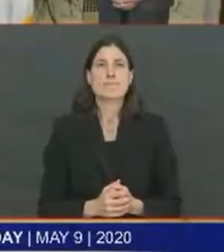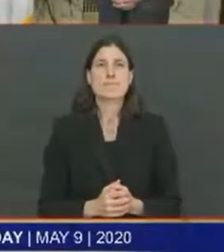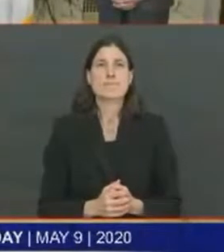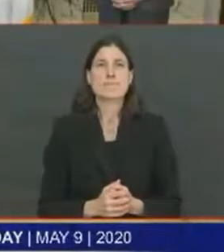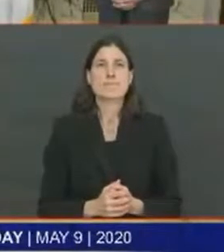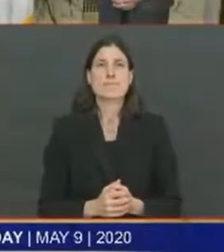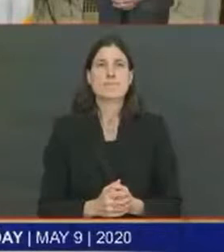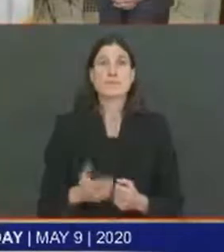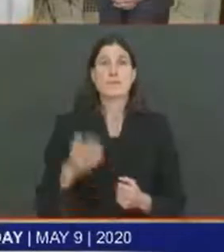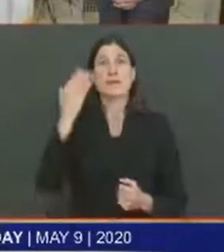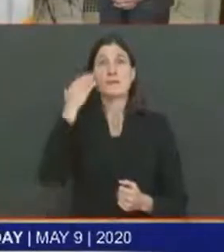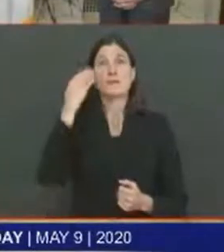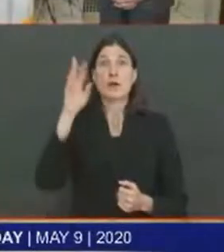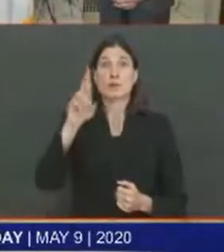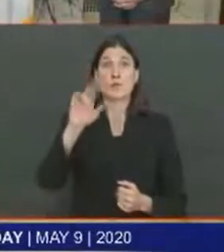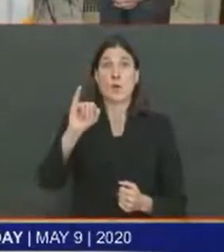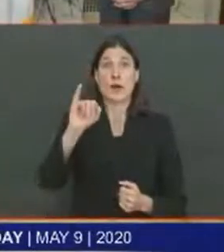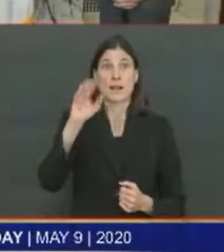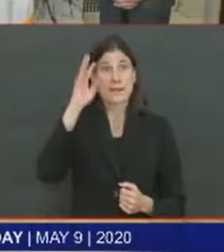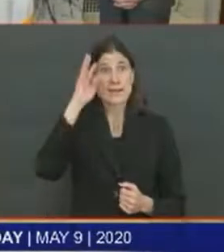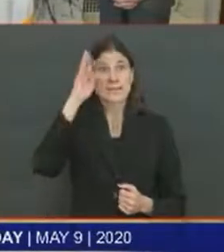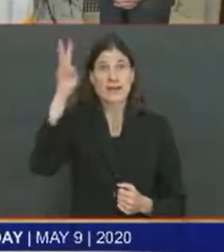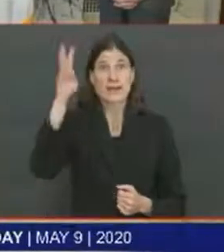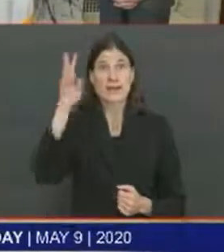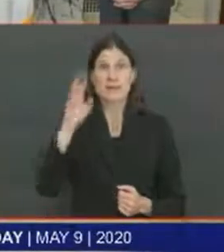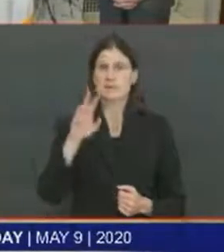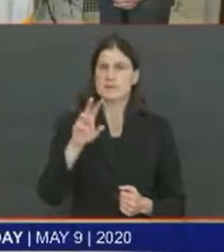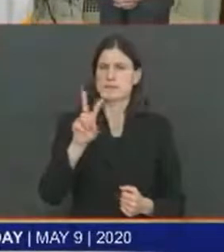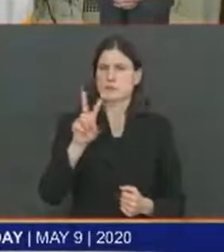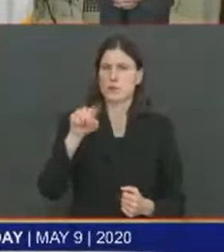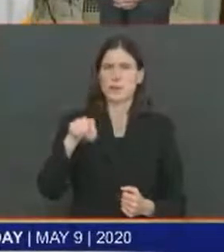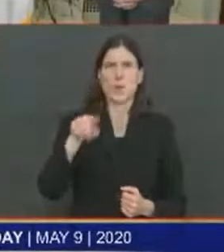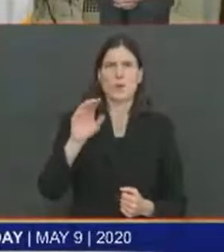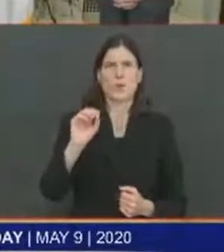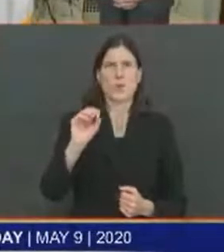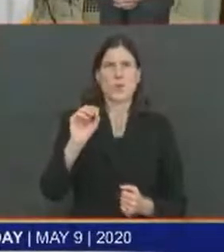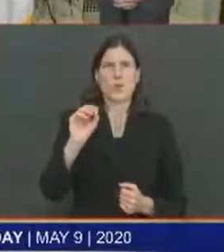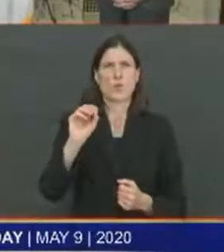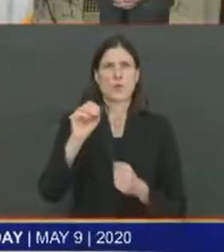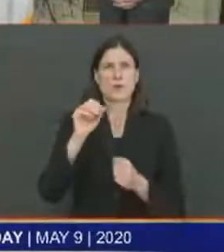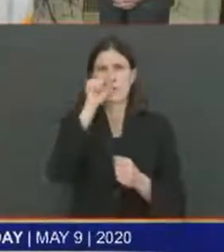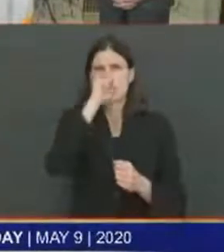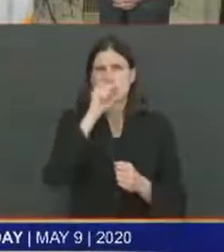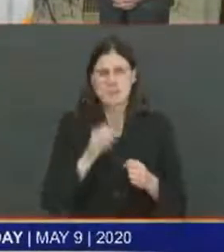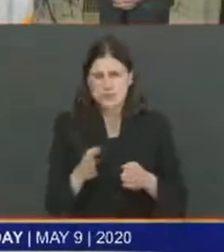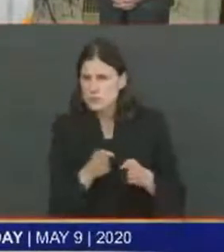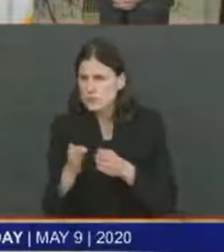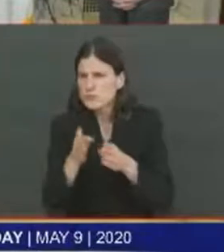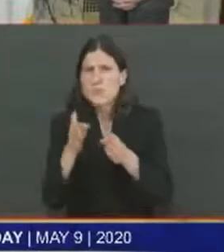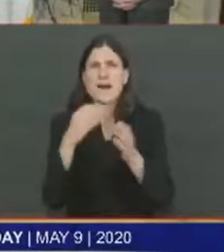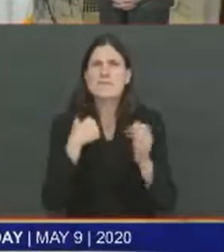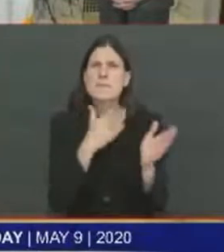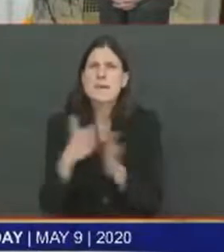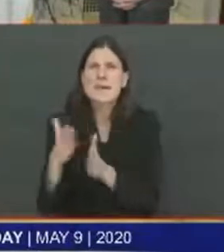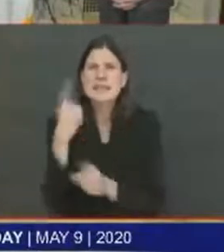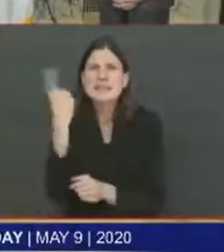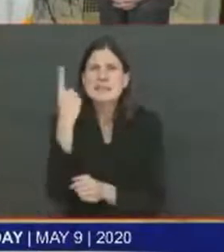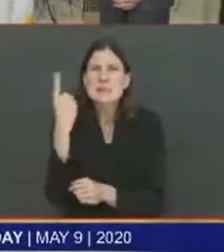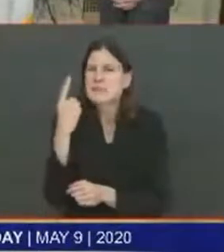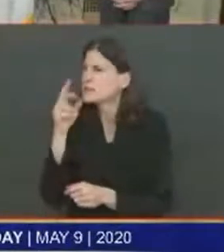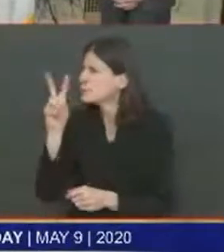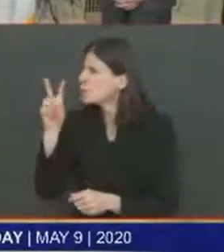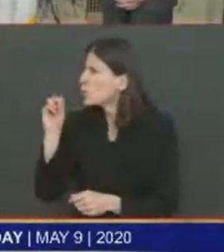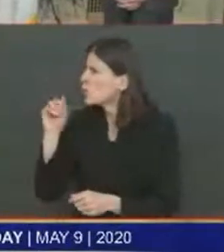in January, a report on Rhode Island's future innovation economy, did not include strategies for investment in public health